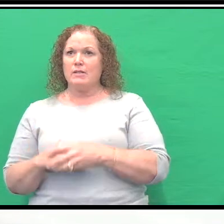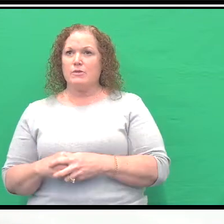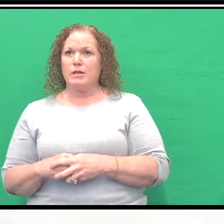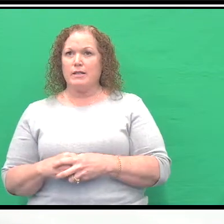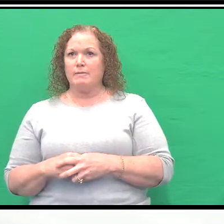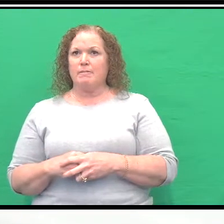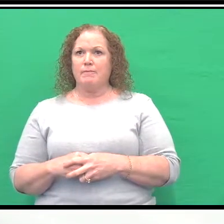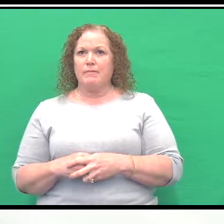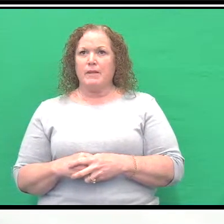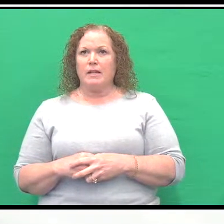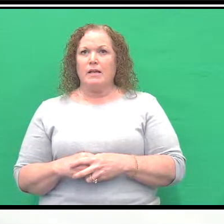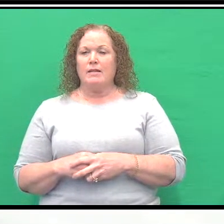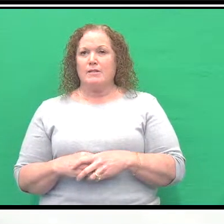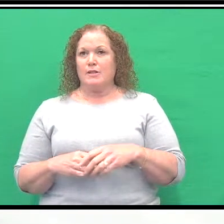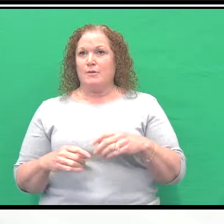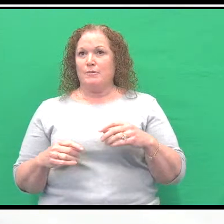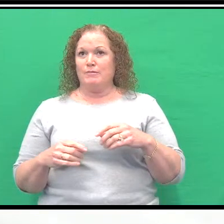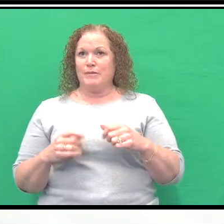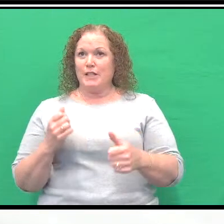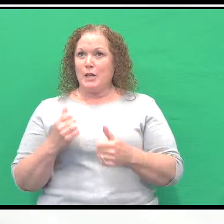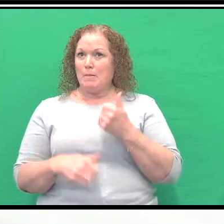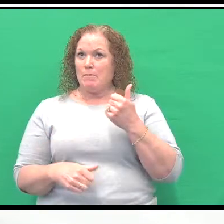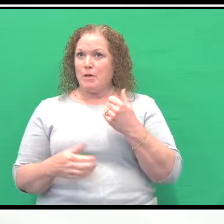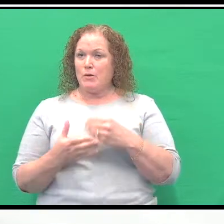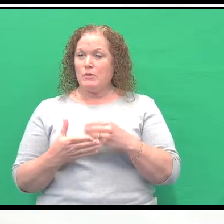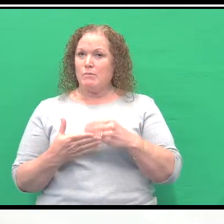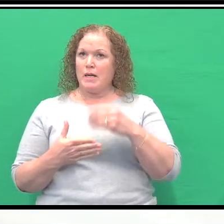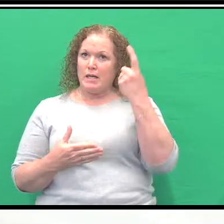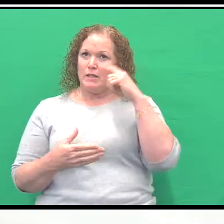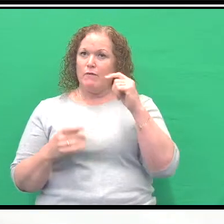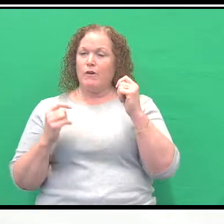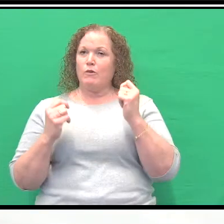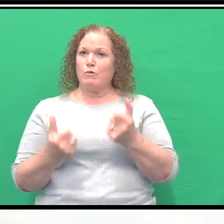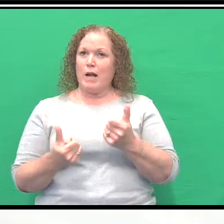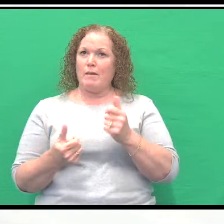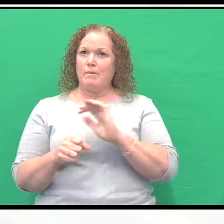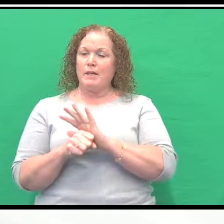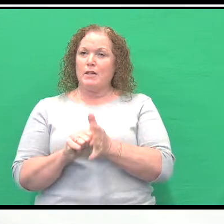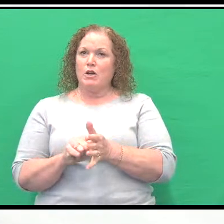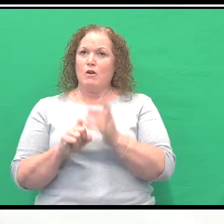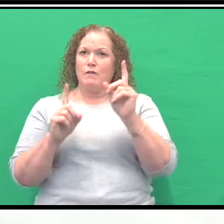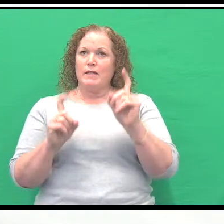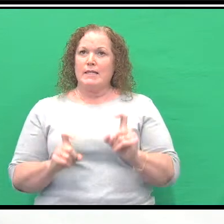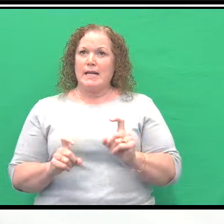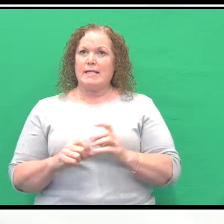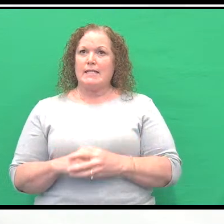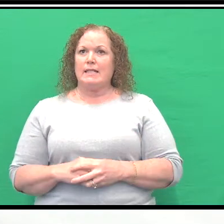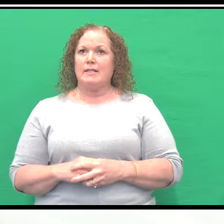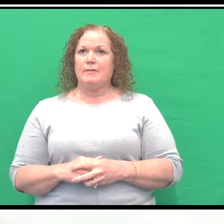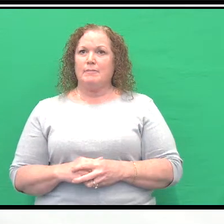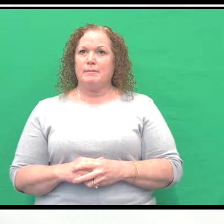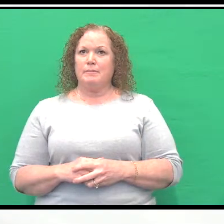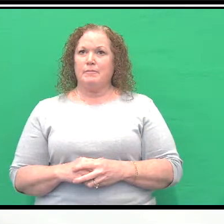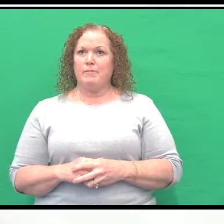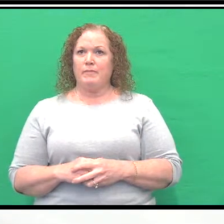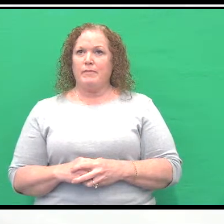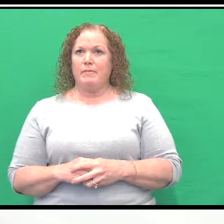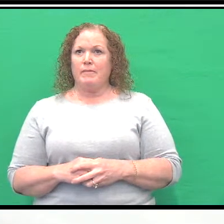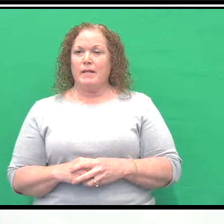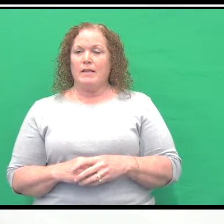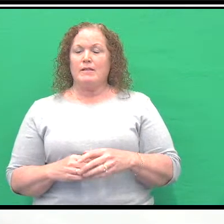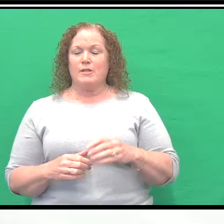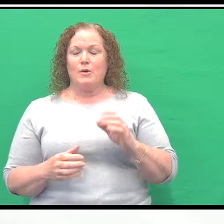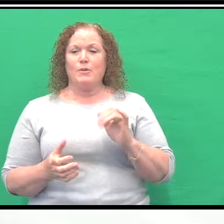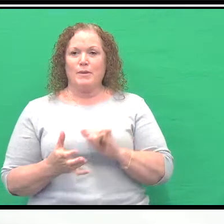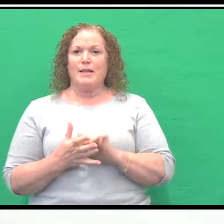COVID testing, which again, they are the people who are doing the testing when I so proudly say we offer testing to staff, students,